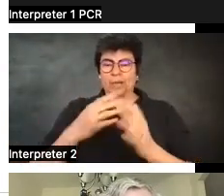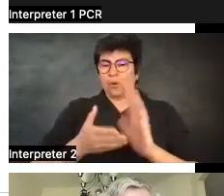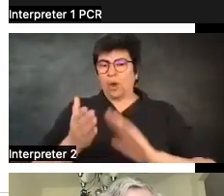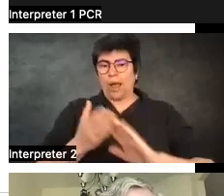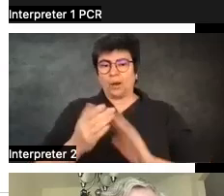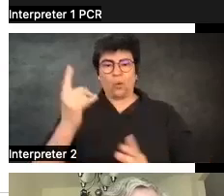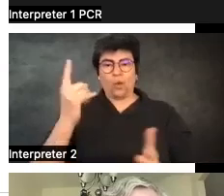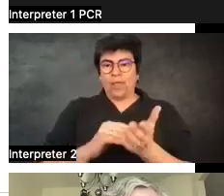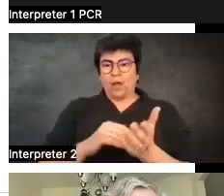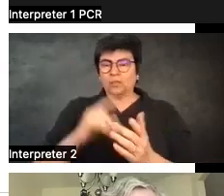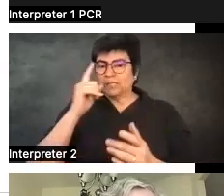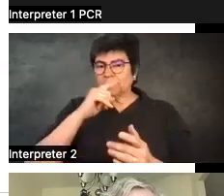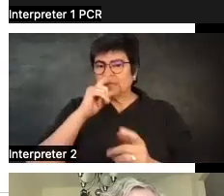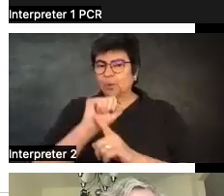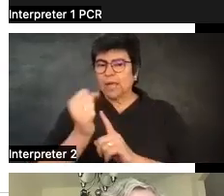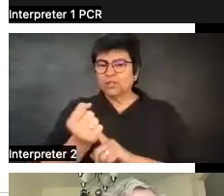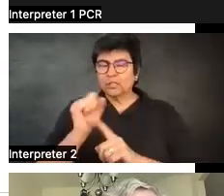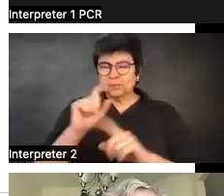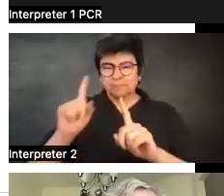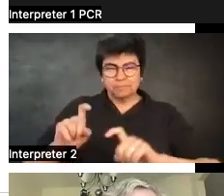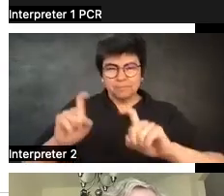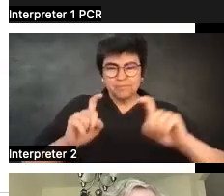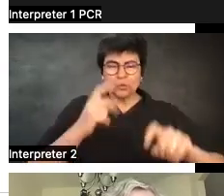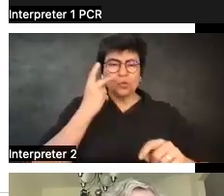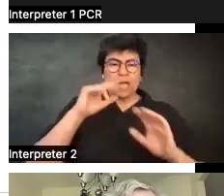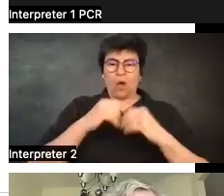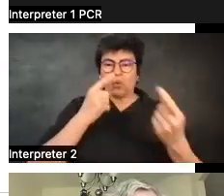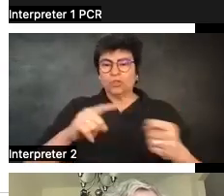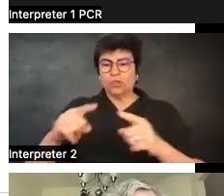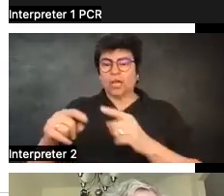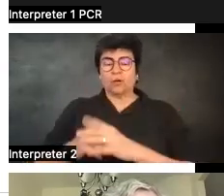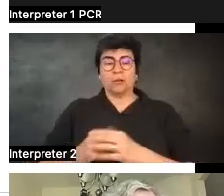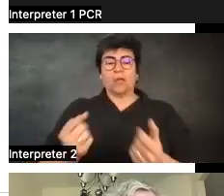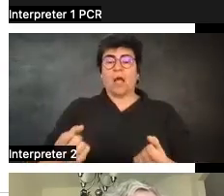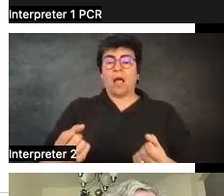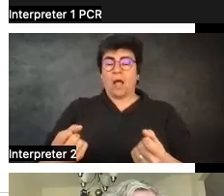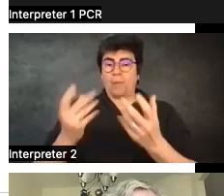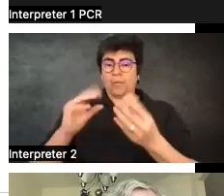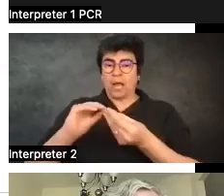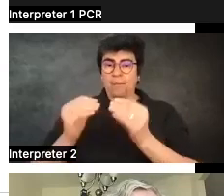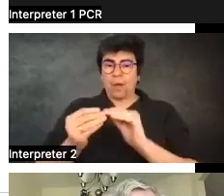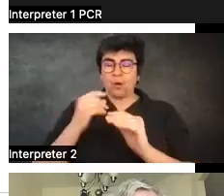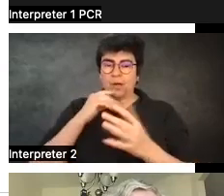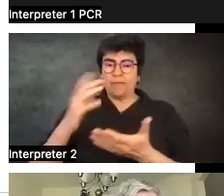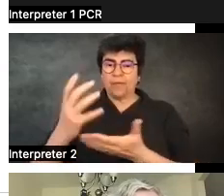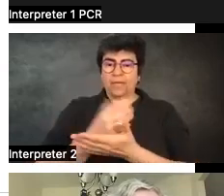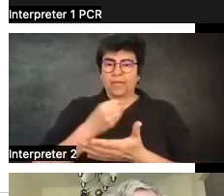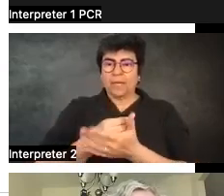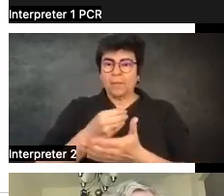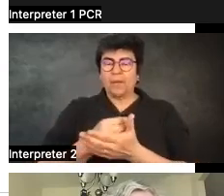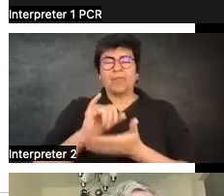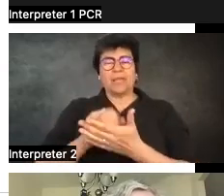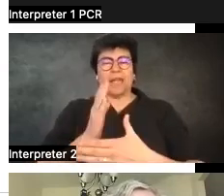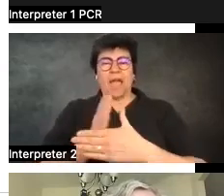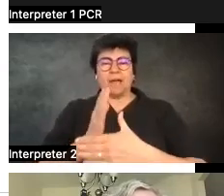of how these would turn out. So the amount of income is the average